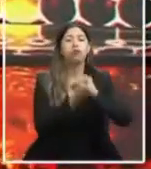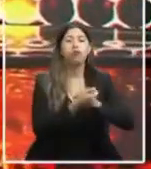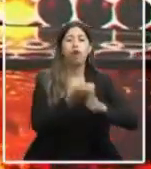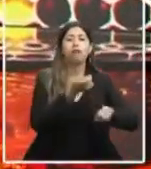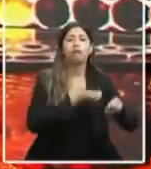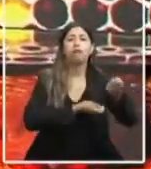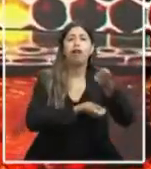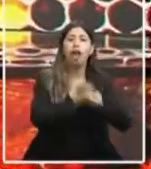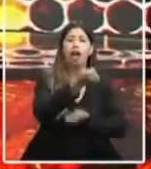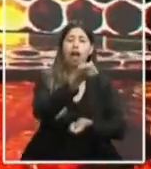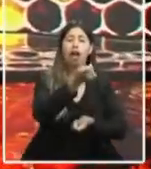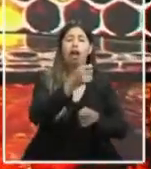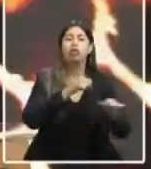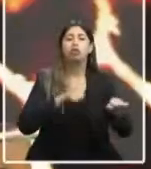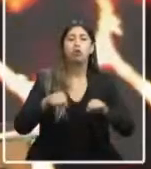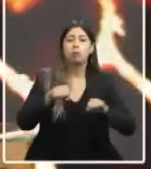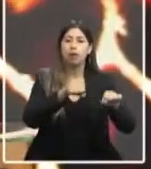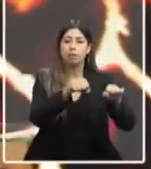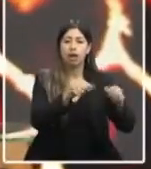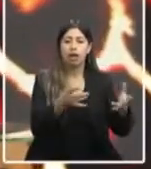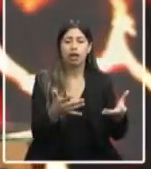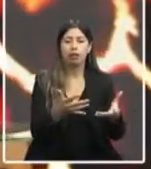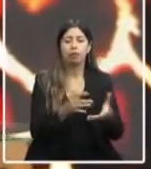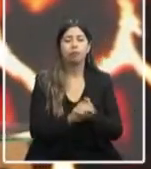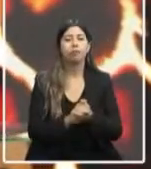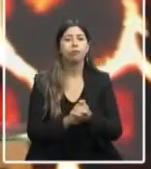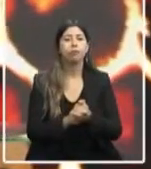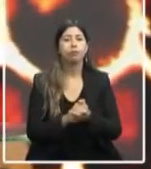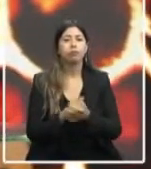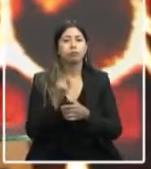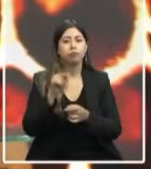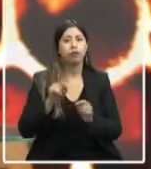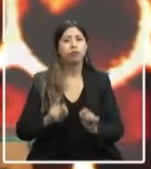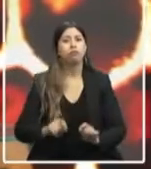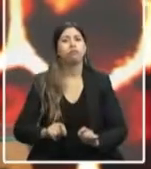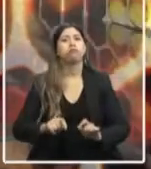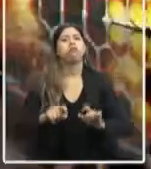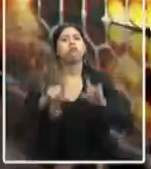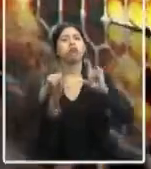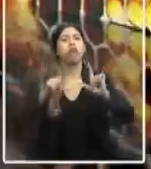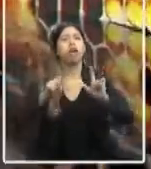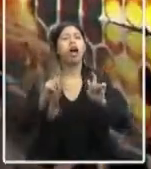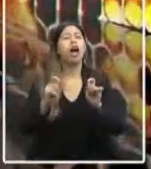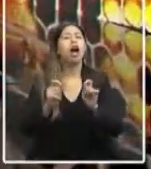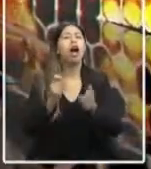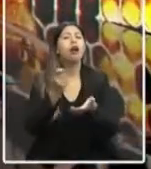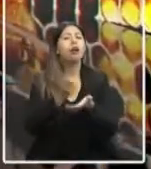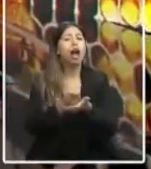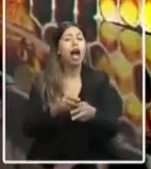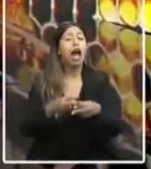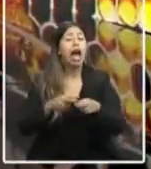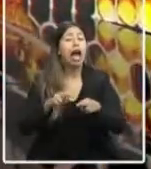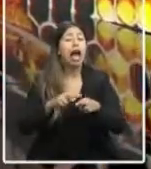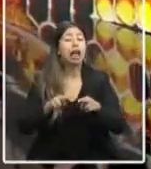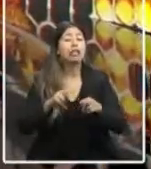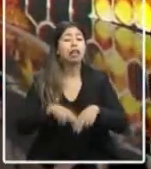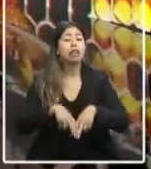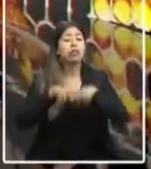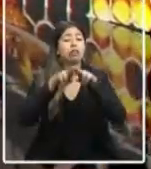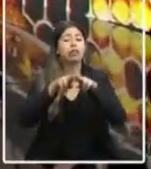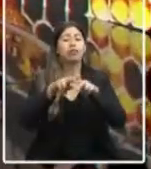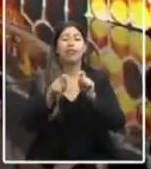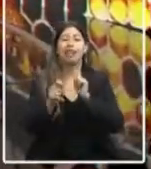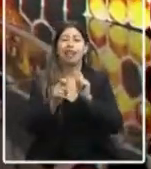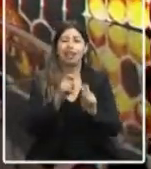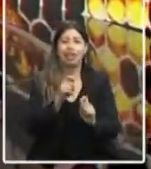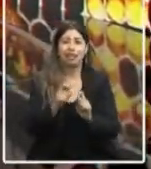and more uncertain, risky, if the ecology, the ecological status of the